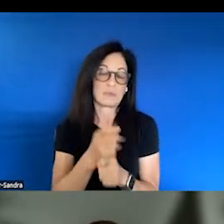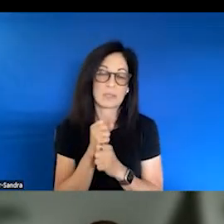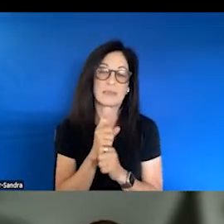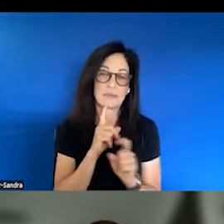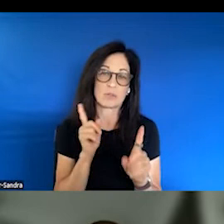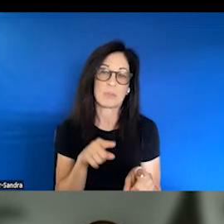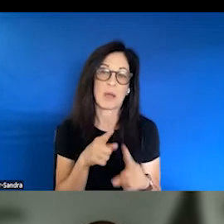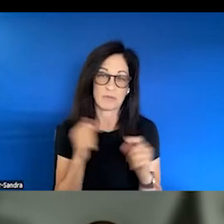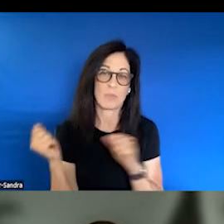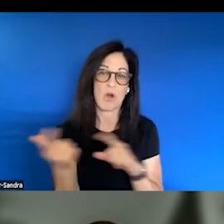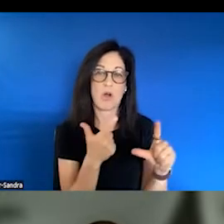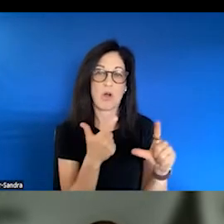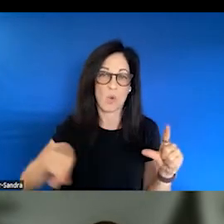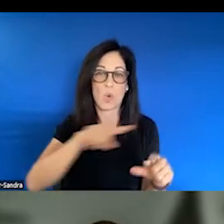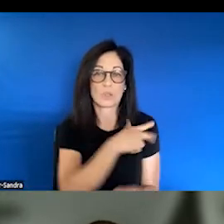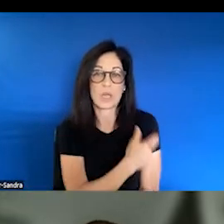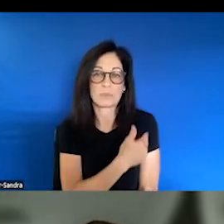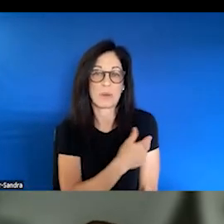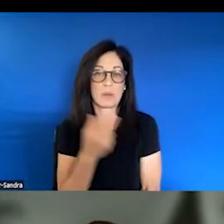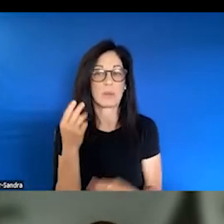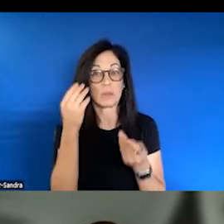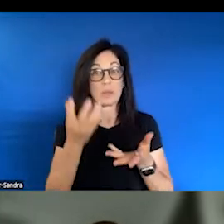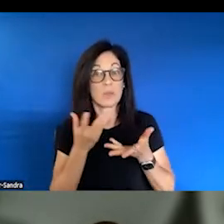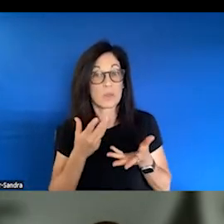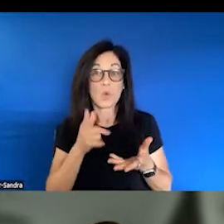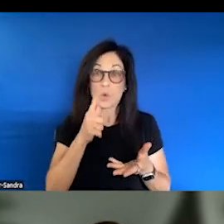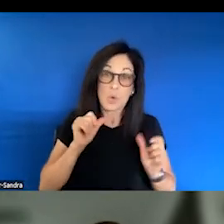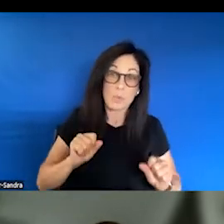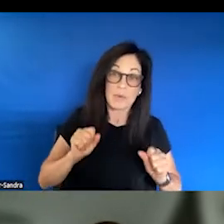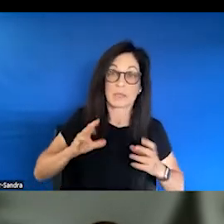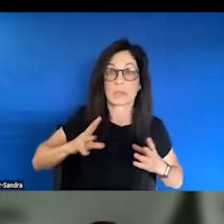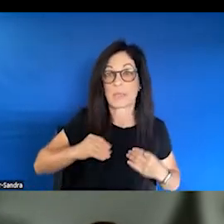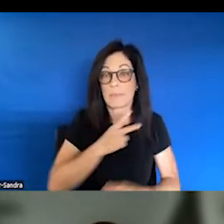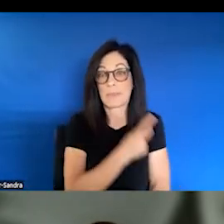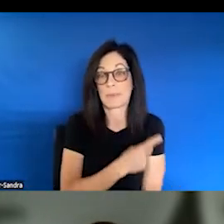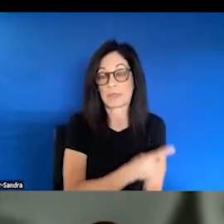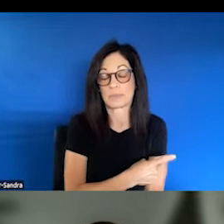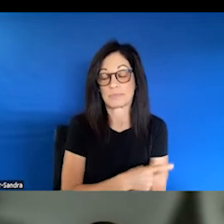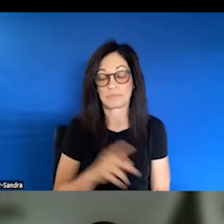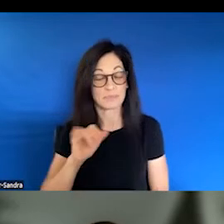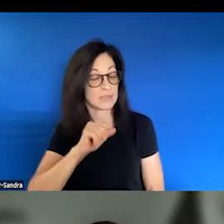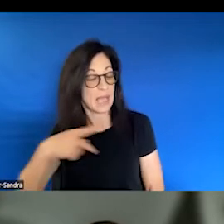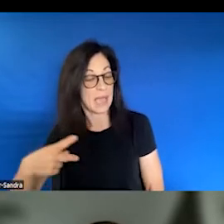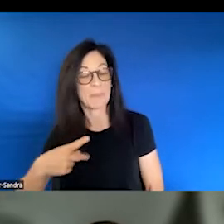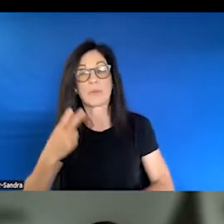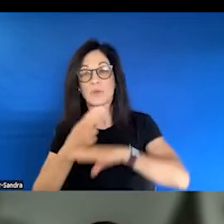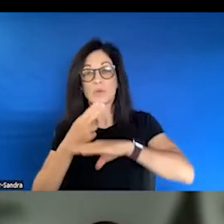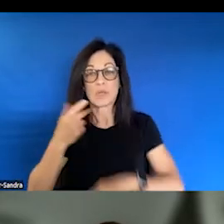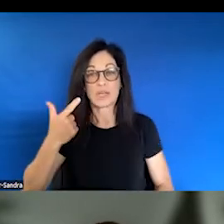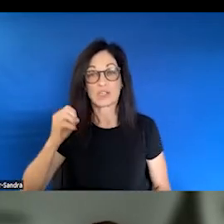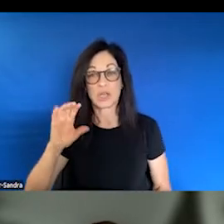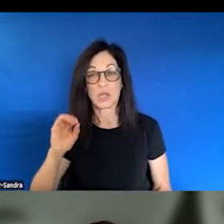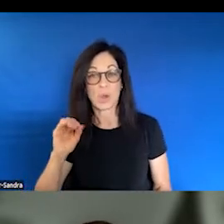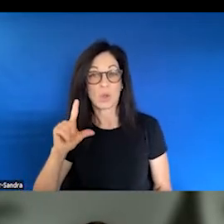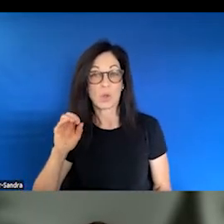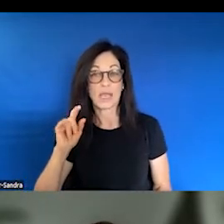response from all of those hospitals, letting them know who could potentially take that patient. And as the app uses geolocation as well, so they can geolocate